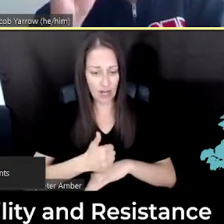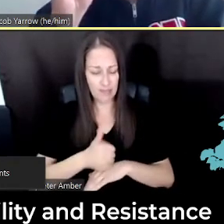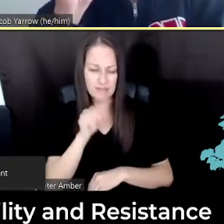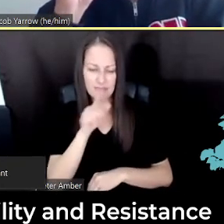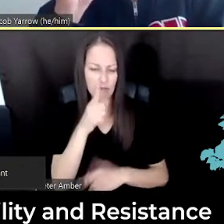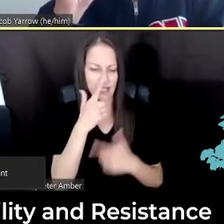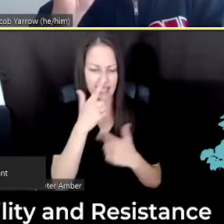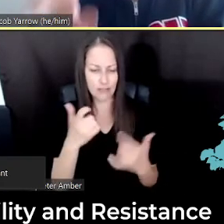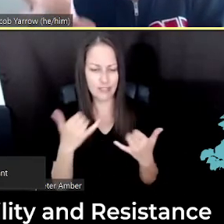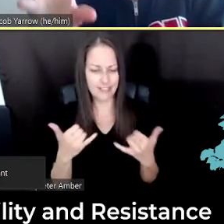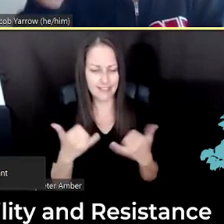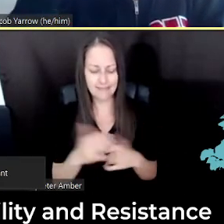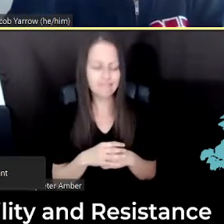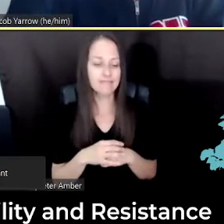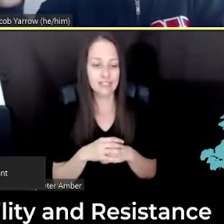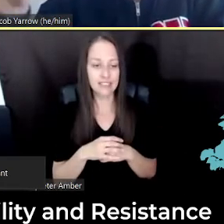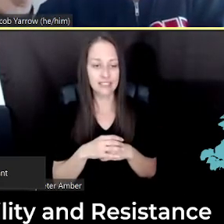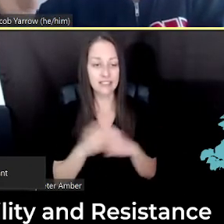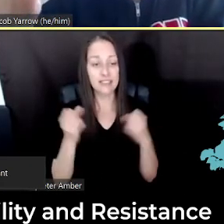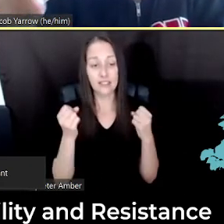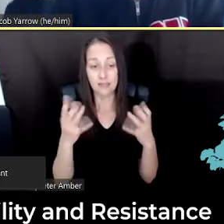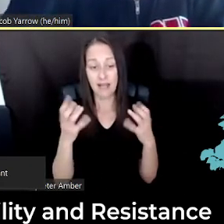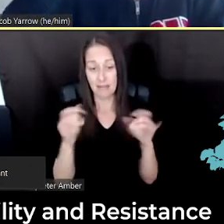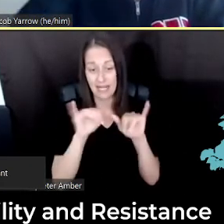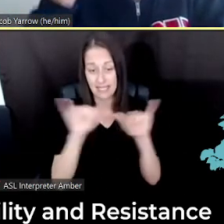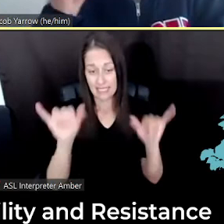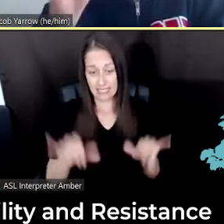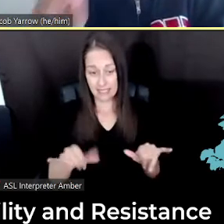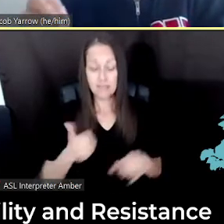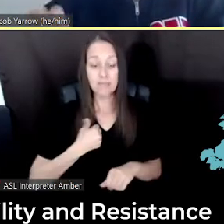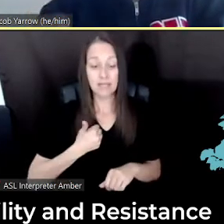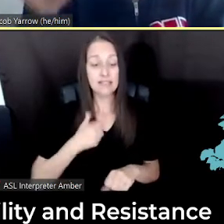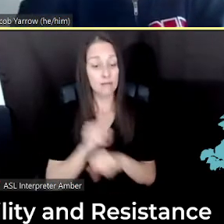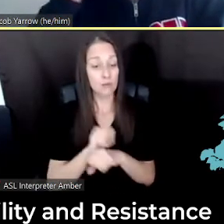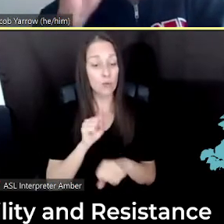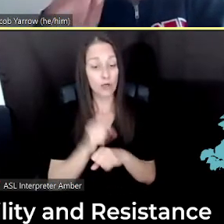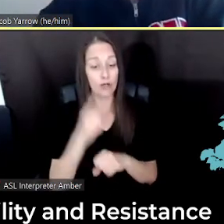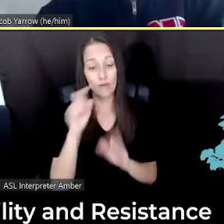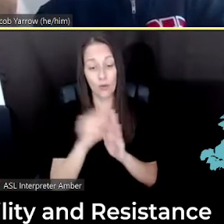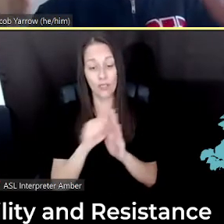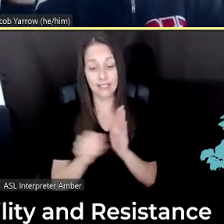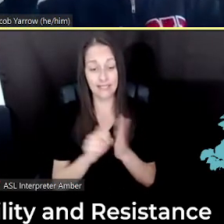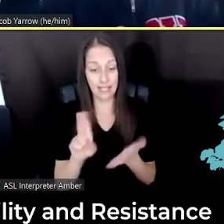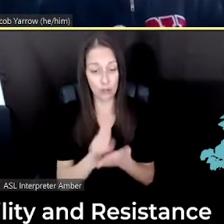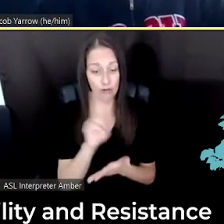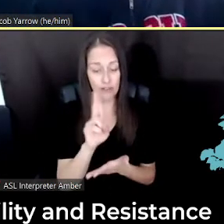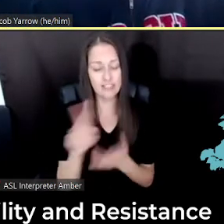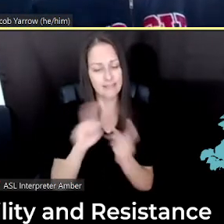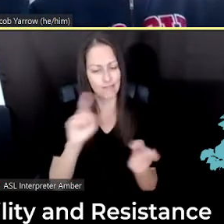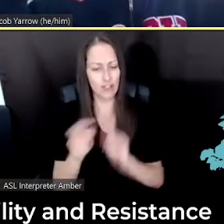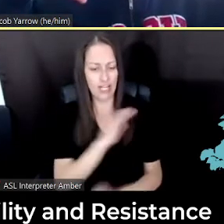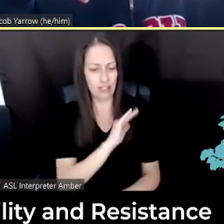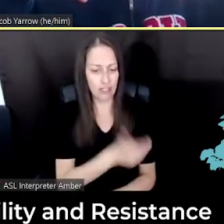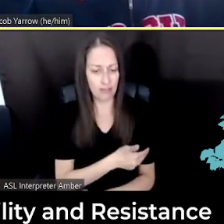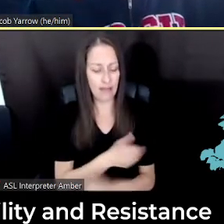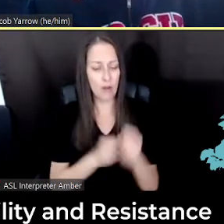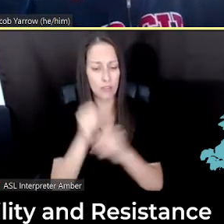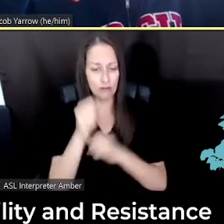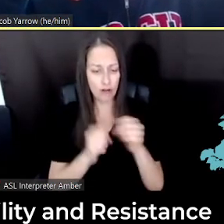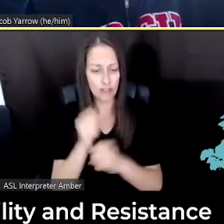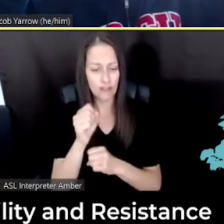so many systems. Also, I work for a state university. So changing power structures and financing structures and the